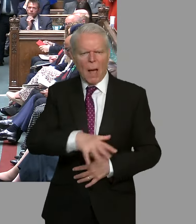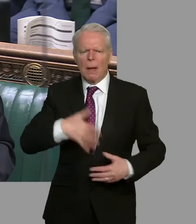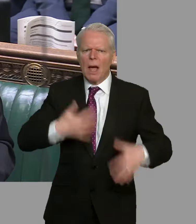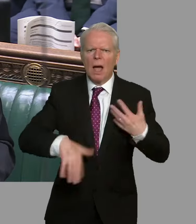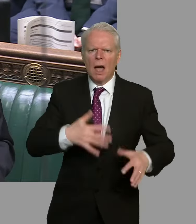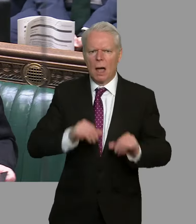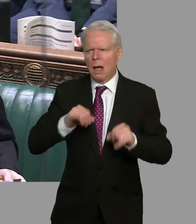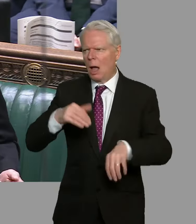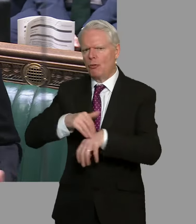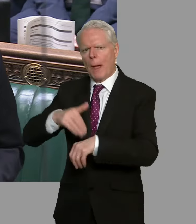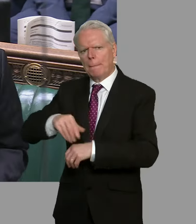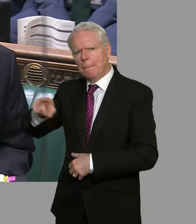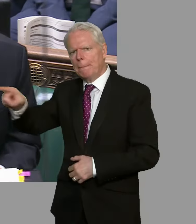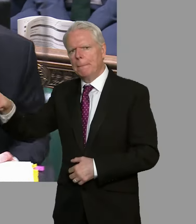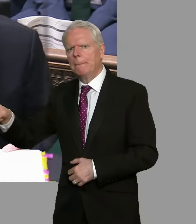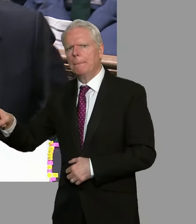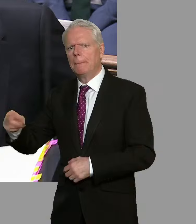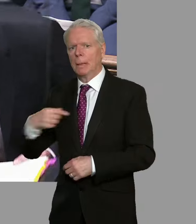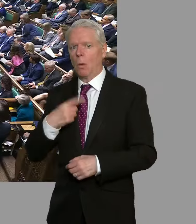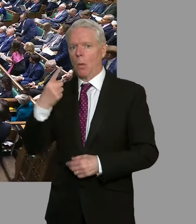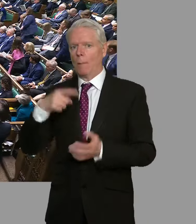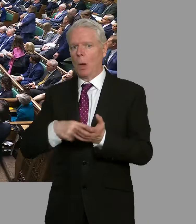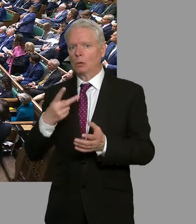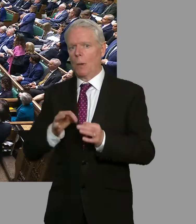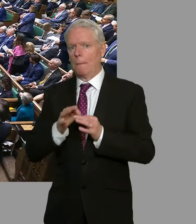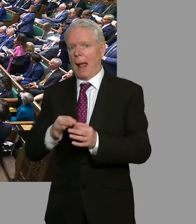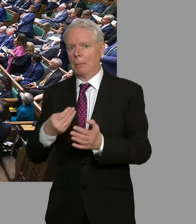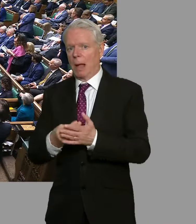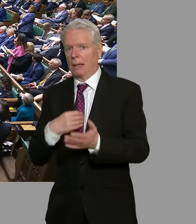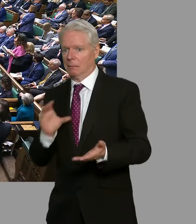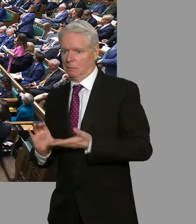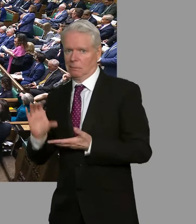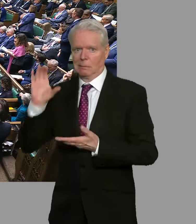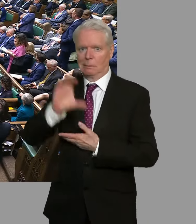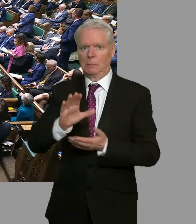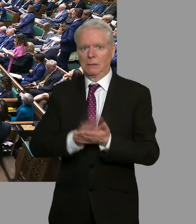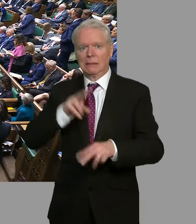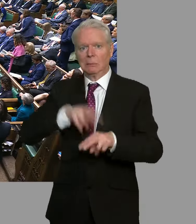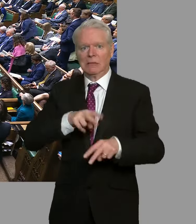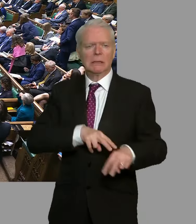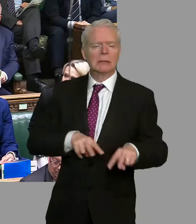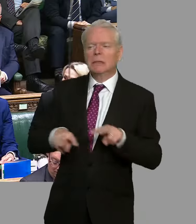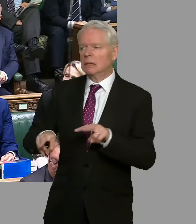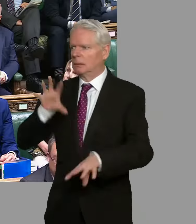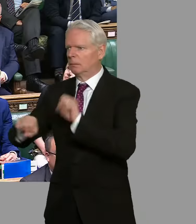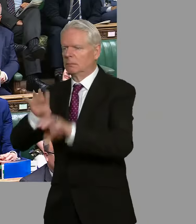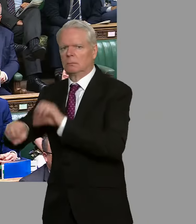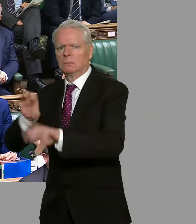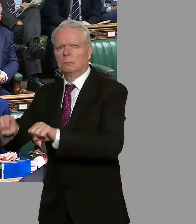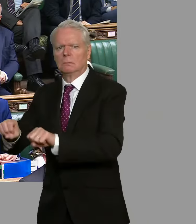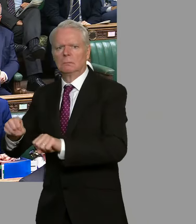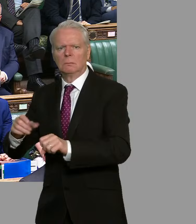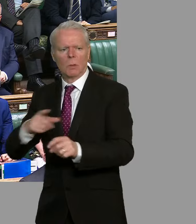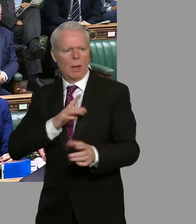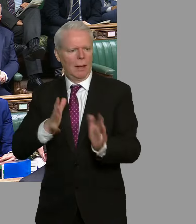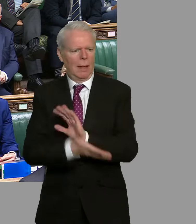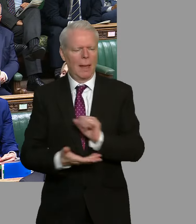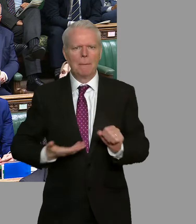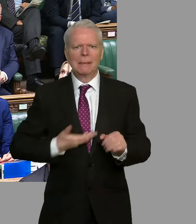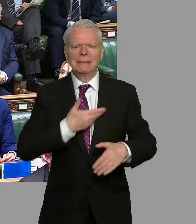Justice Secretary will look at the details carefully. Andrew Stone. Thank you very much, Mr. Speaker. Whether you agree with the